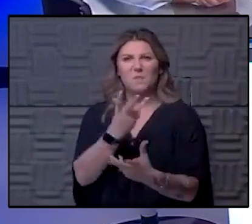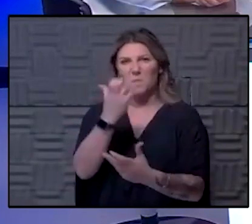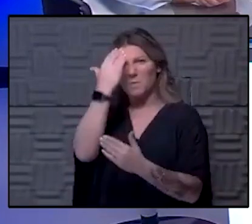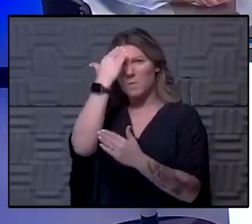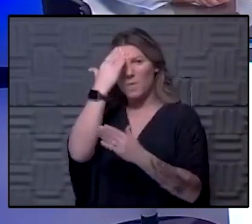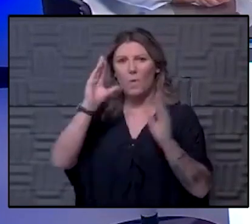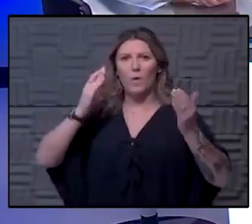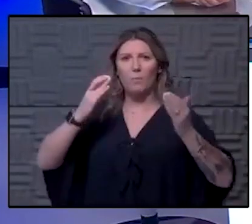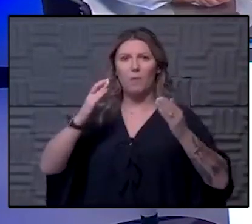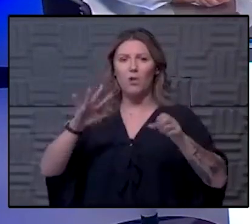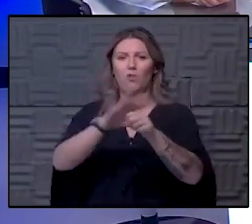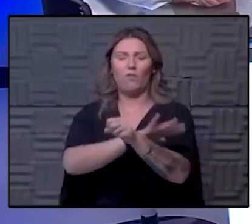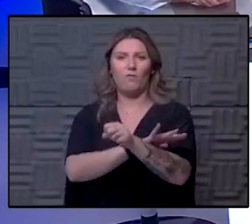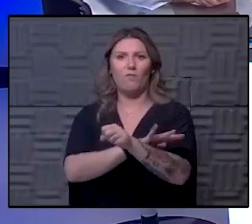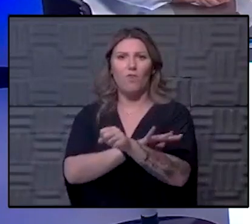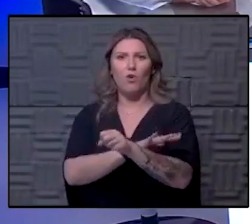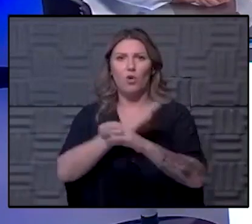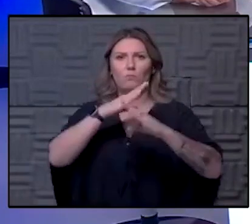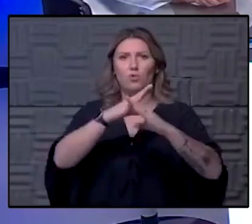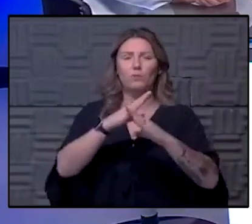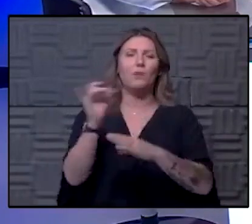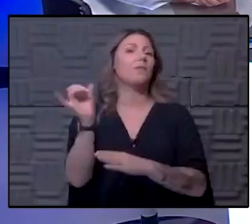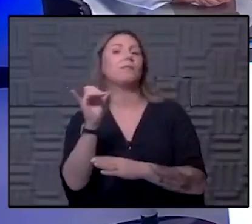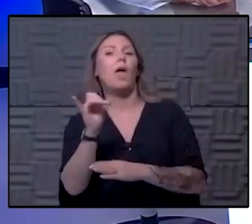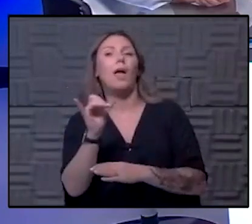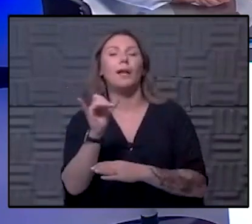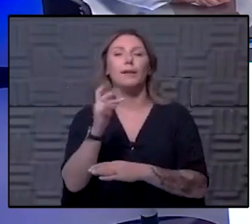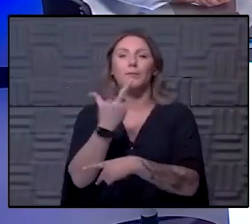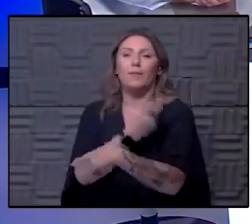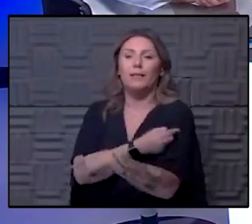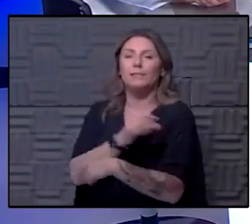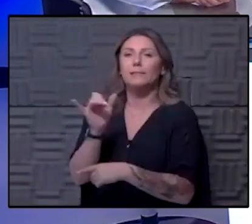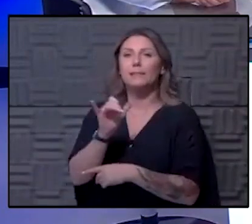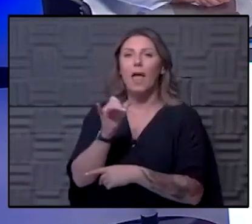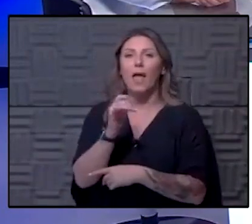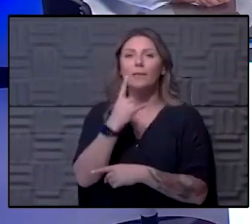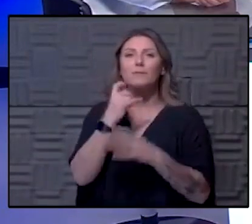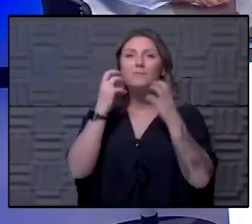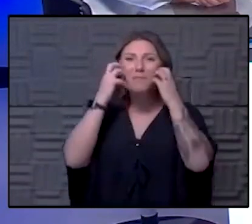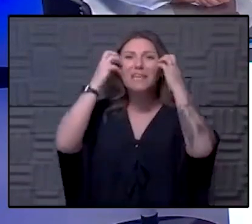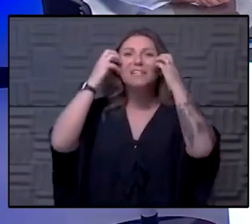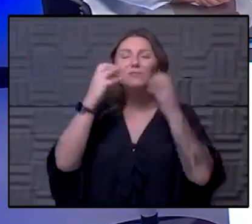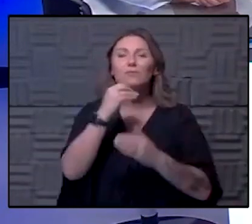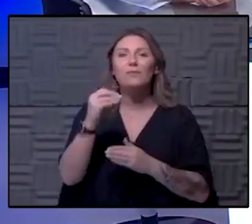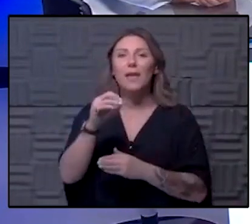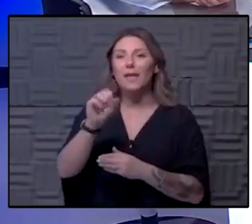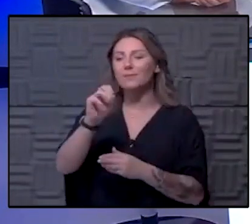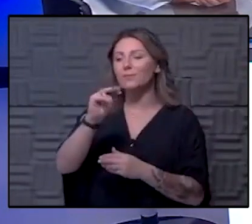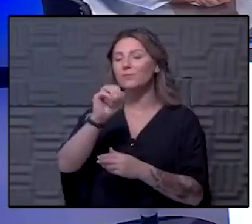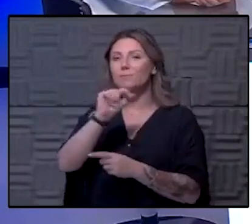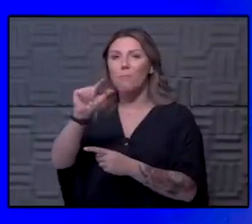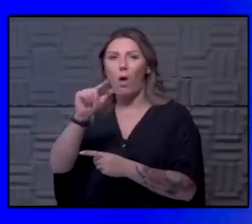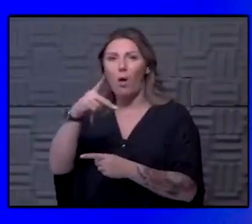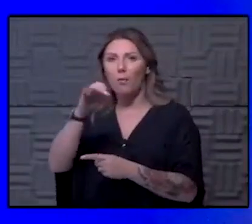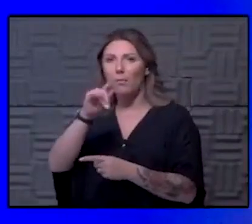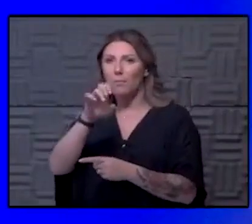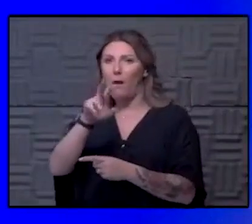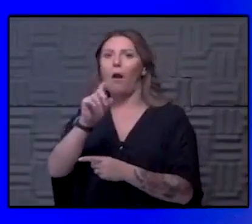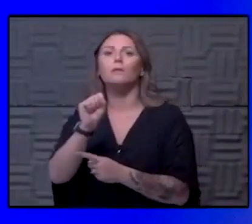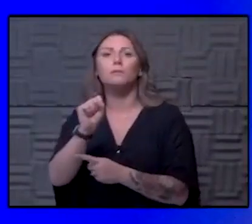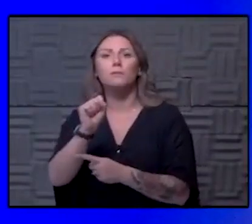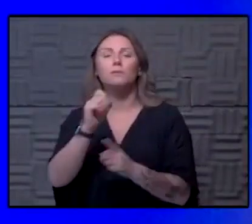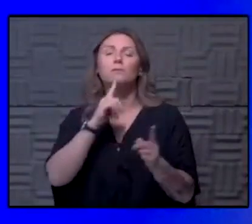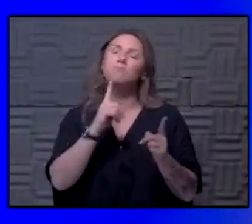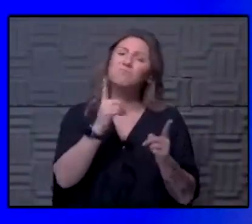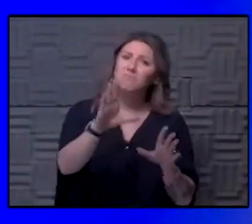protection to state-of-the-art vaccines like measles and smallpox? All right, Hawkeye, that's a great question. What do you think? Yeah, well, I